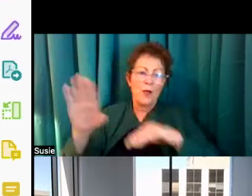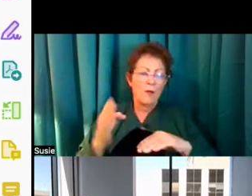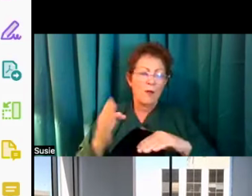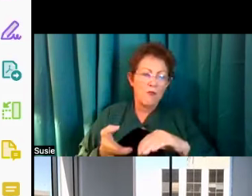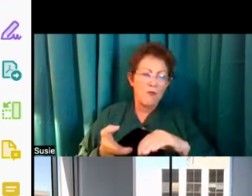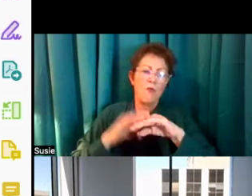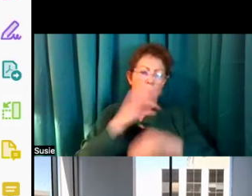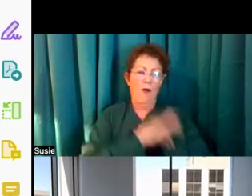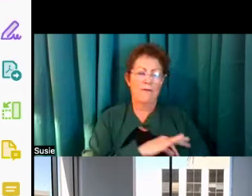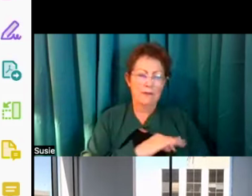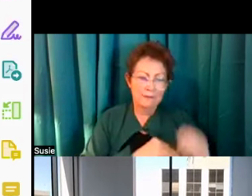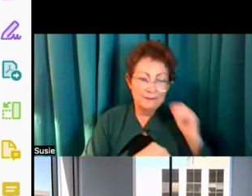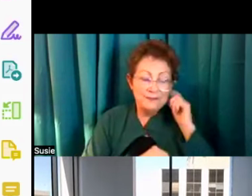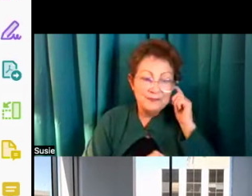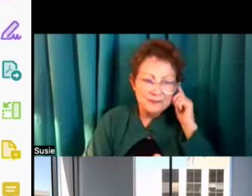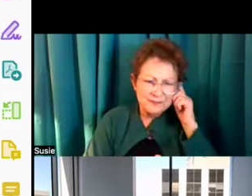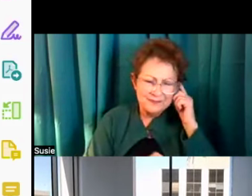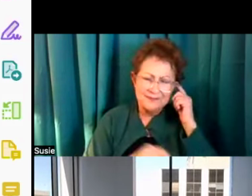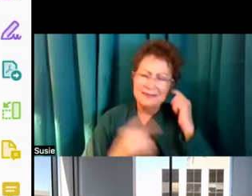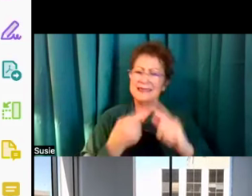in those